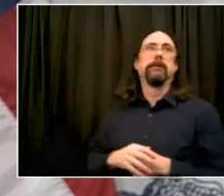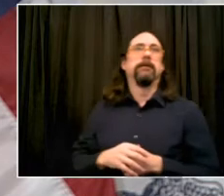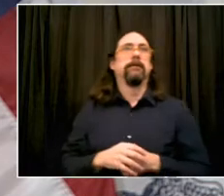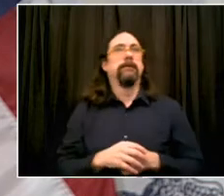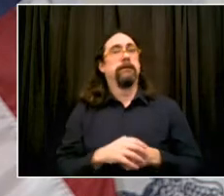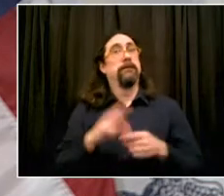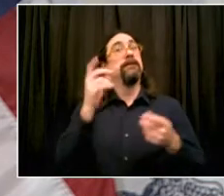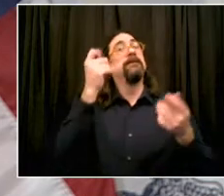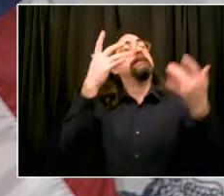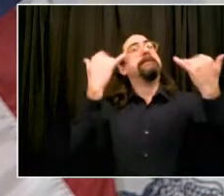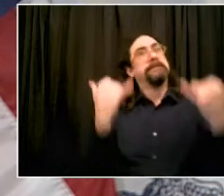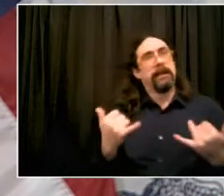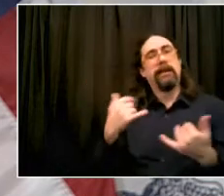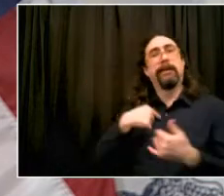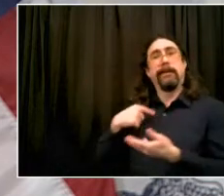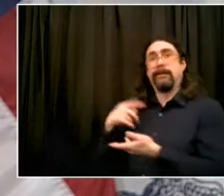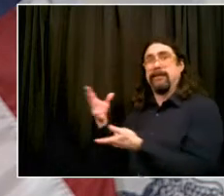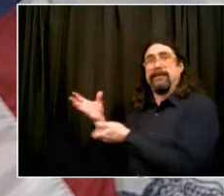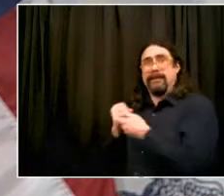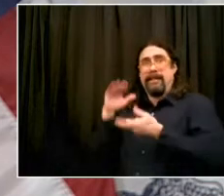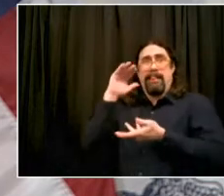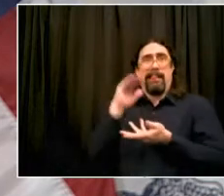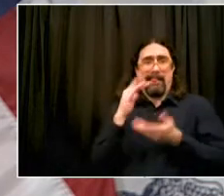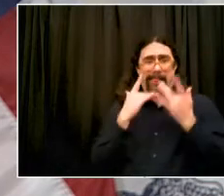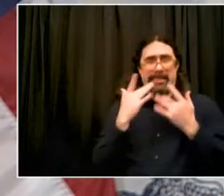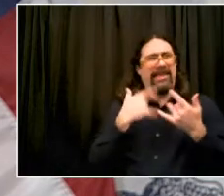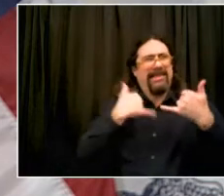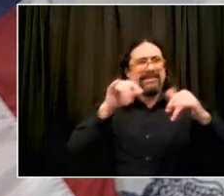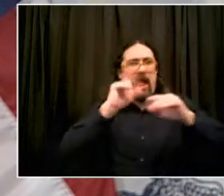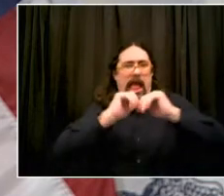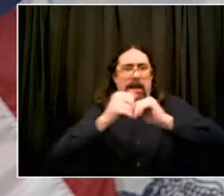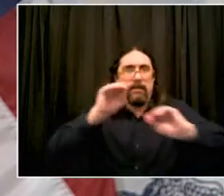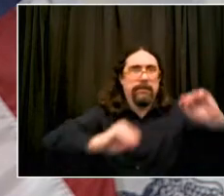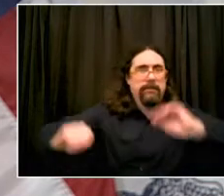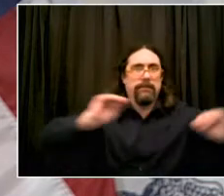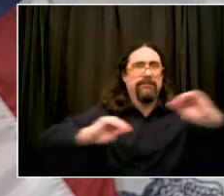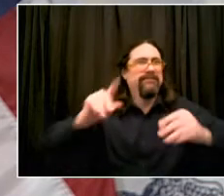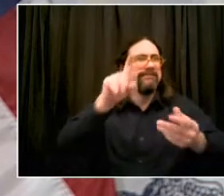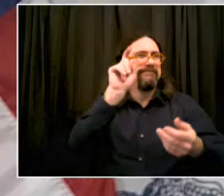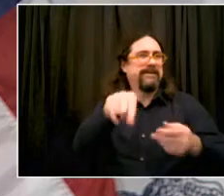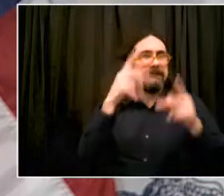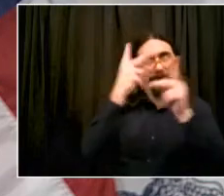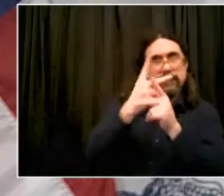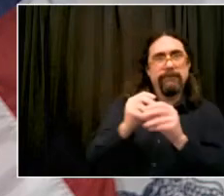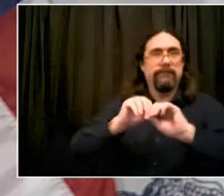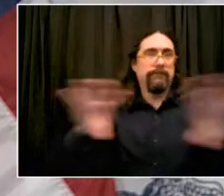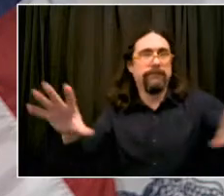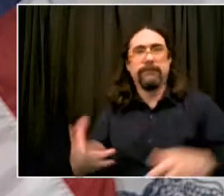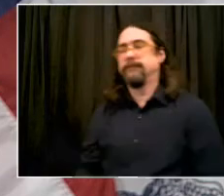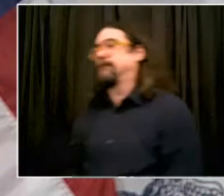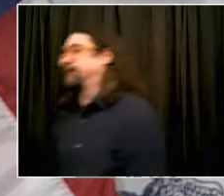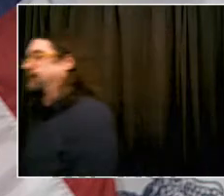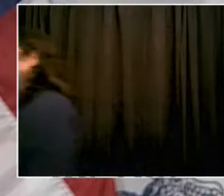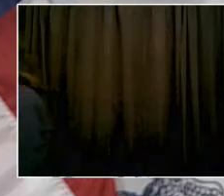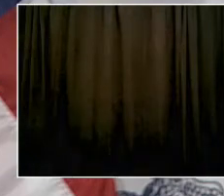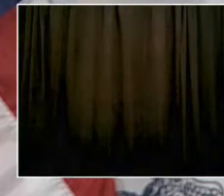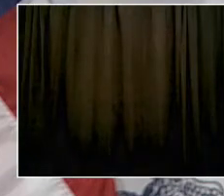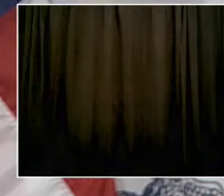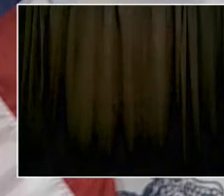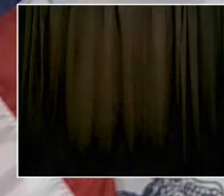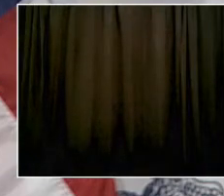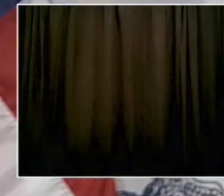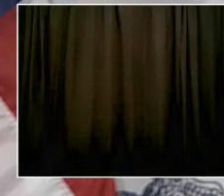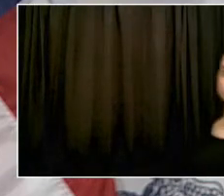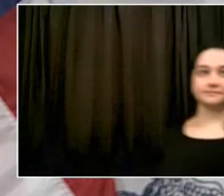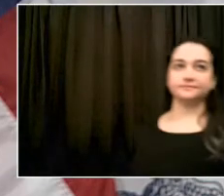Next is Katie from the Wall Street Journal. Hey, good morning, Mayor de Blasio. Thanks for calling me, because I actually wanted to follow up with what you